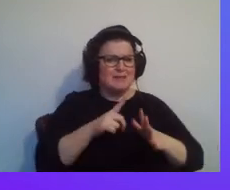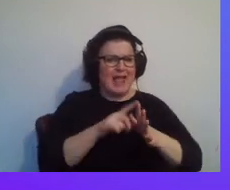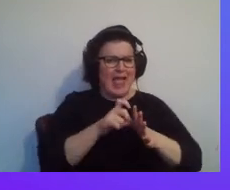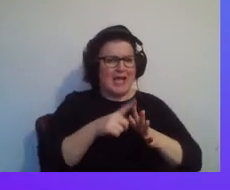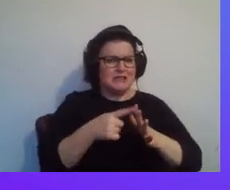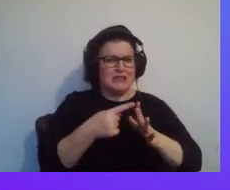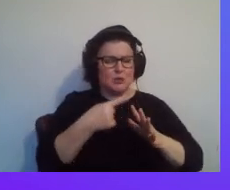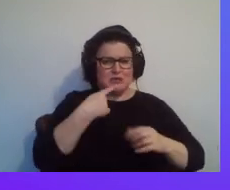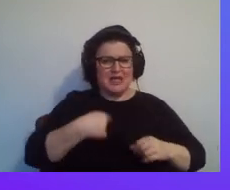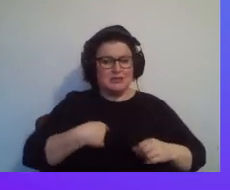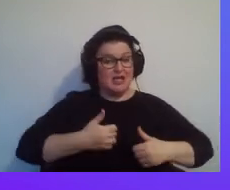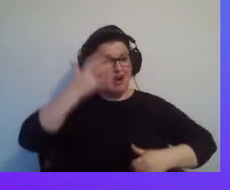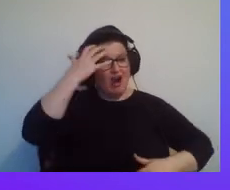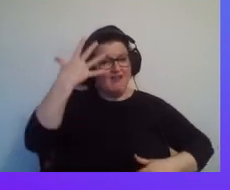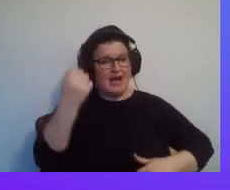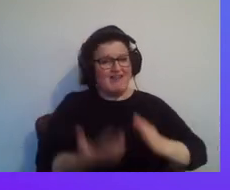that the government have an opportunity,